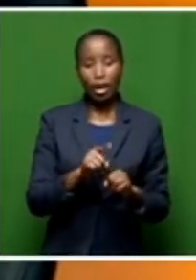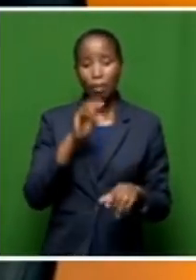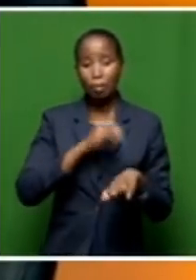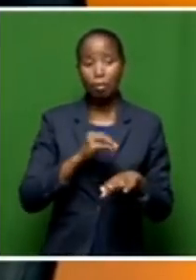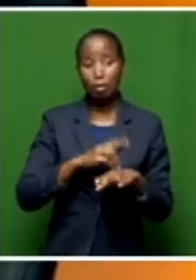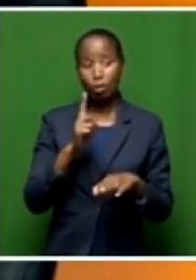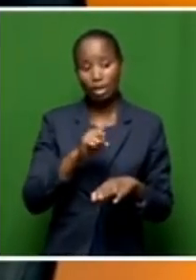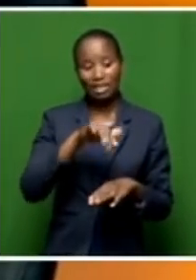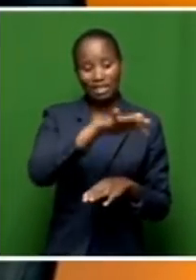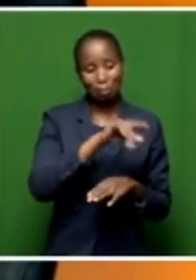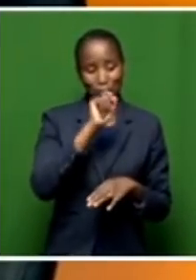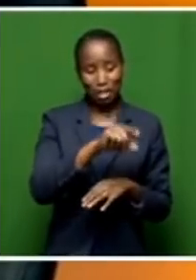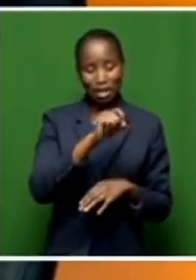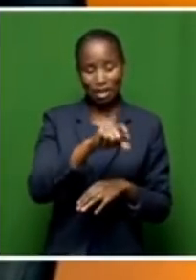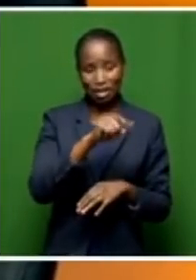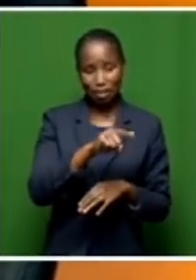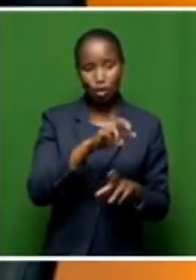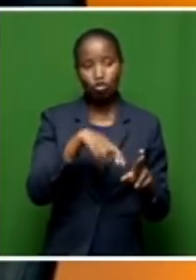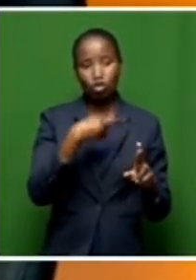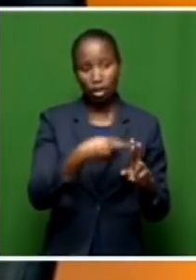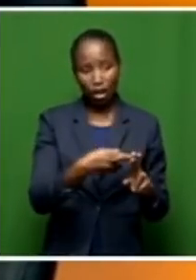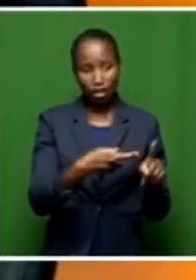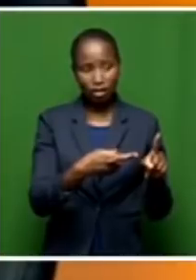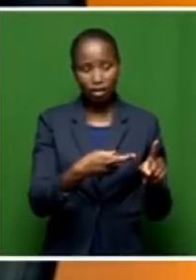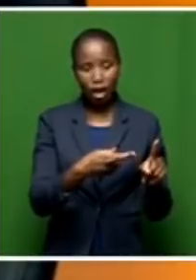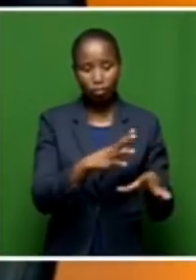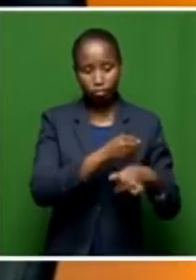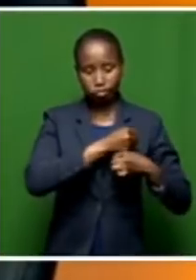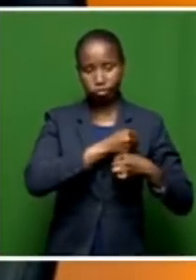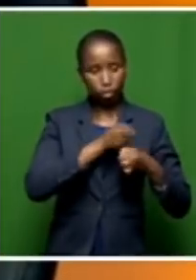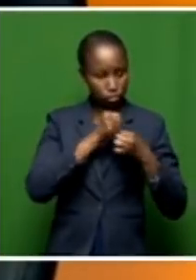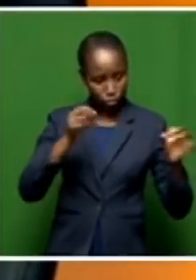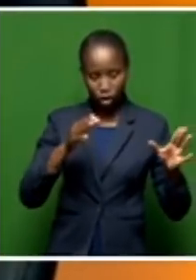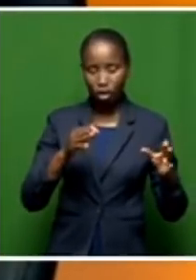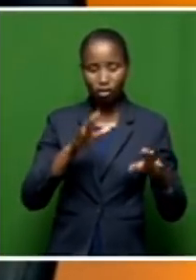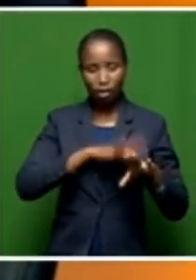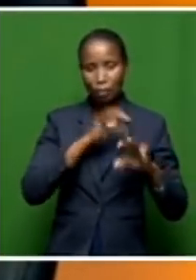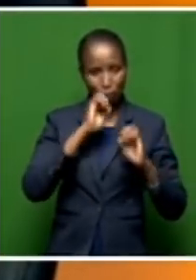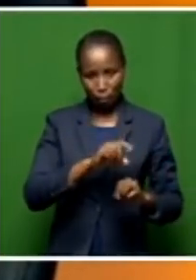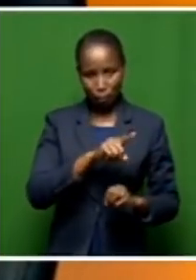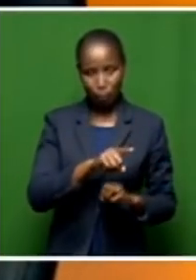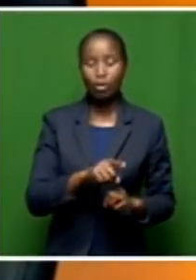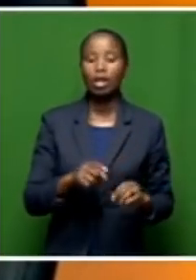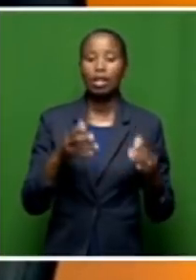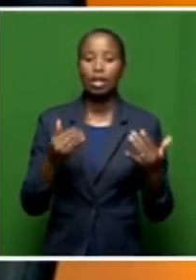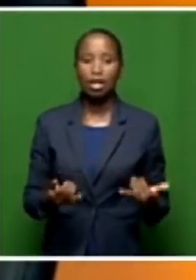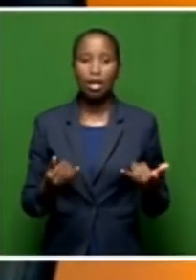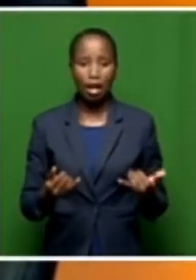back. So the program, the algorithm could not learn from anything about this new